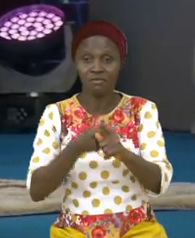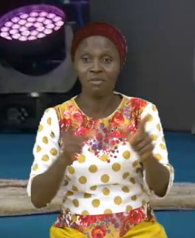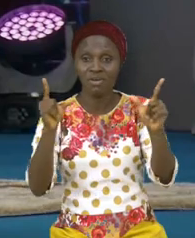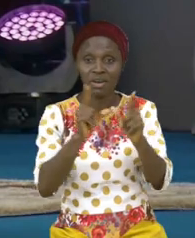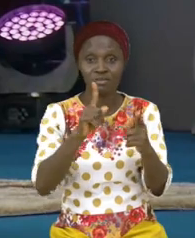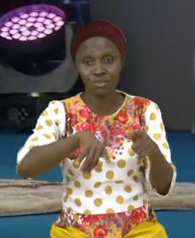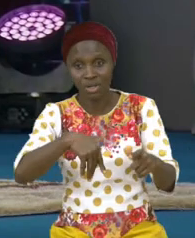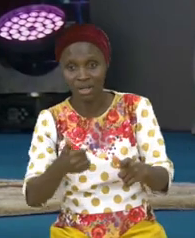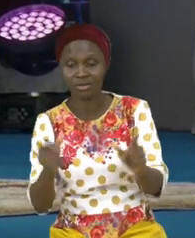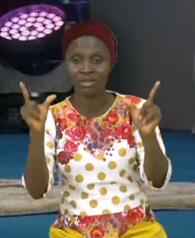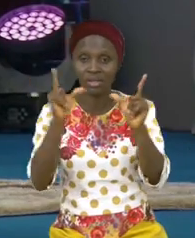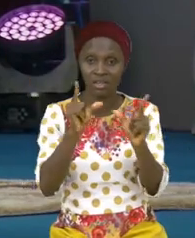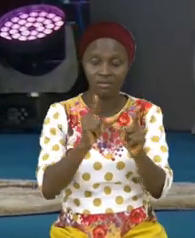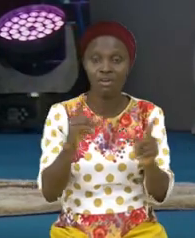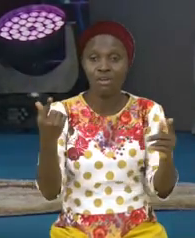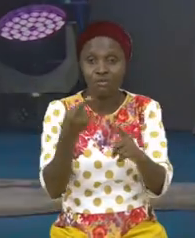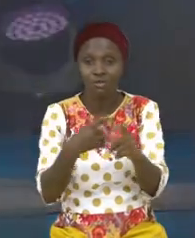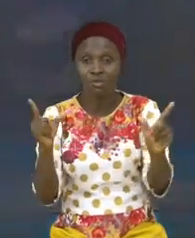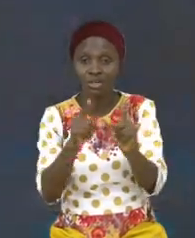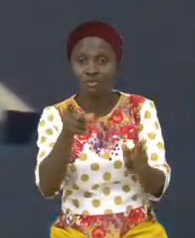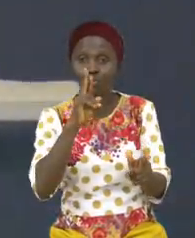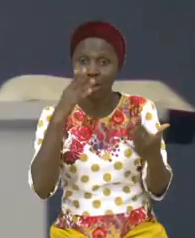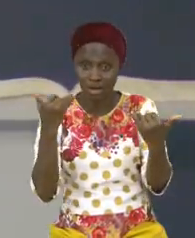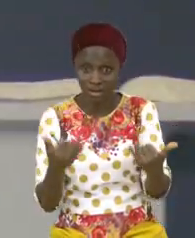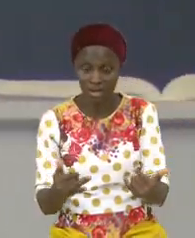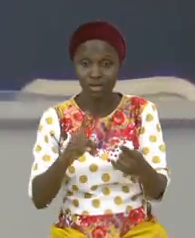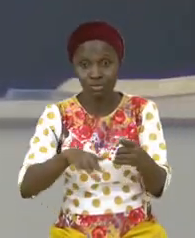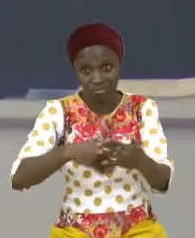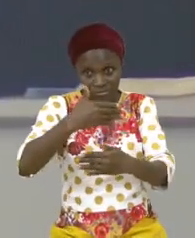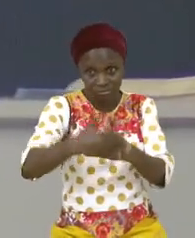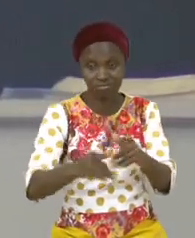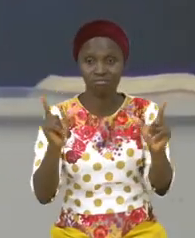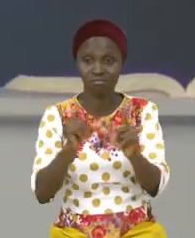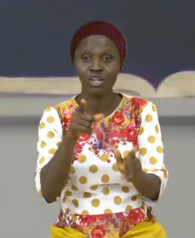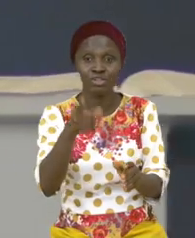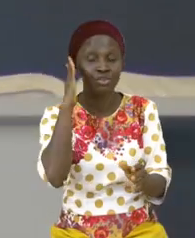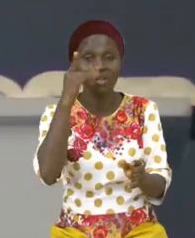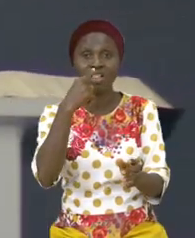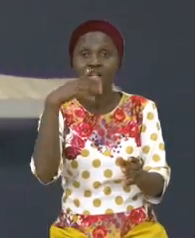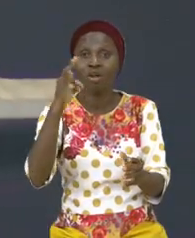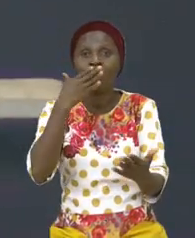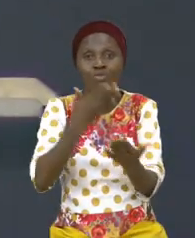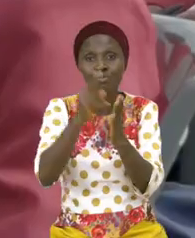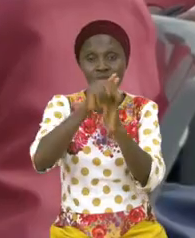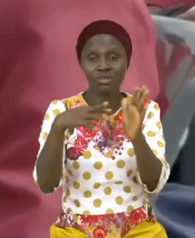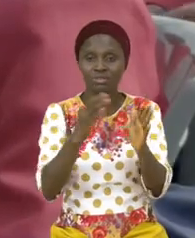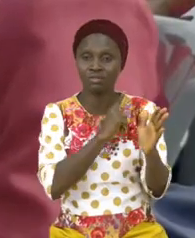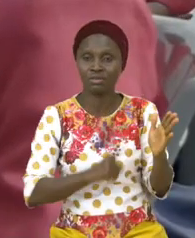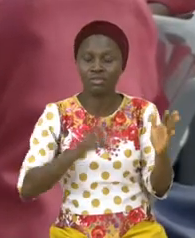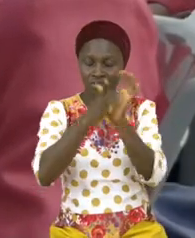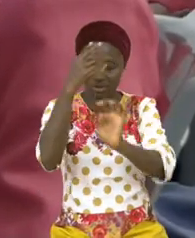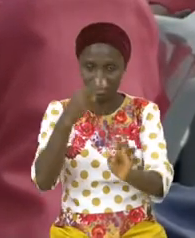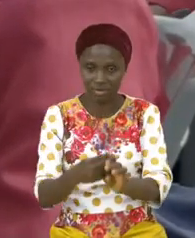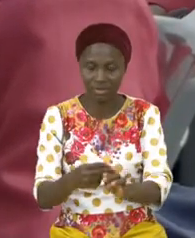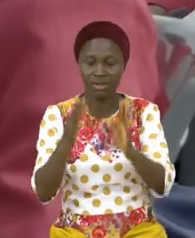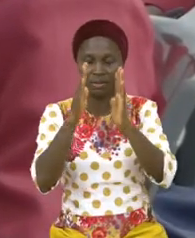from the level you are to the next level, you will taste of the goodness of the Lord. And